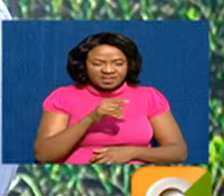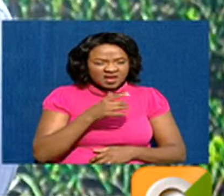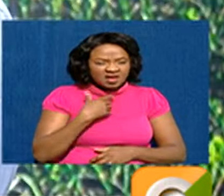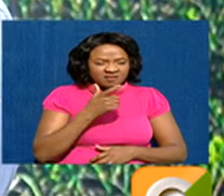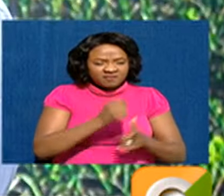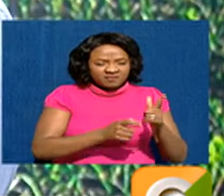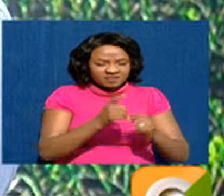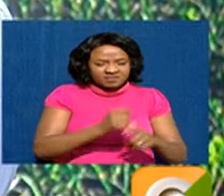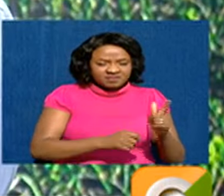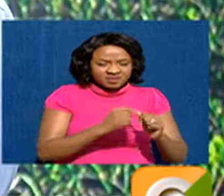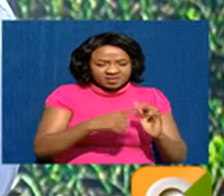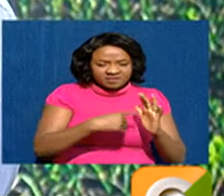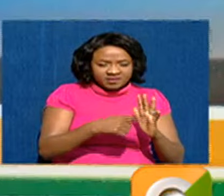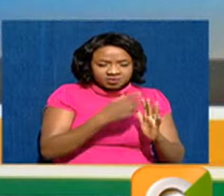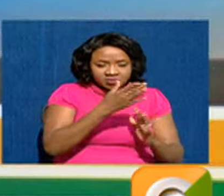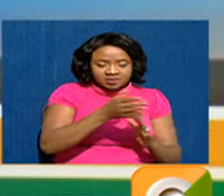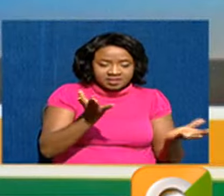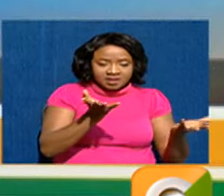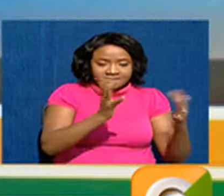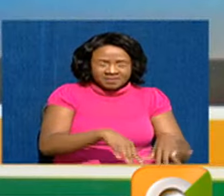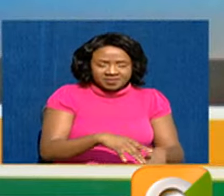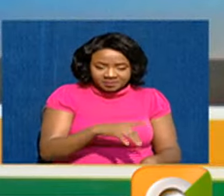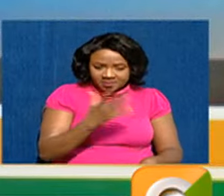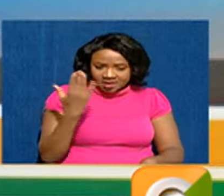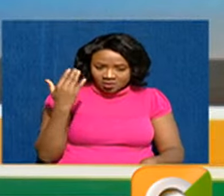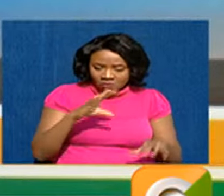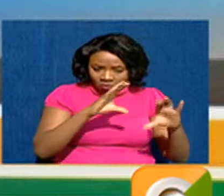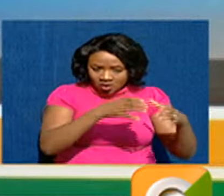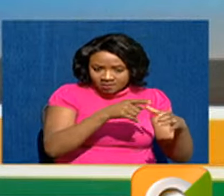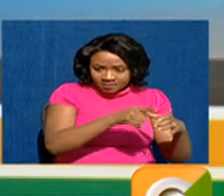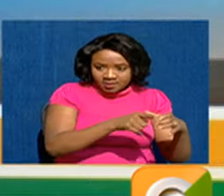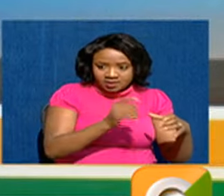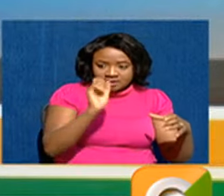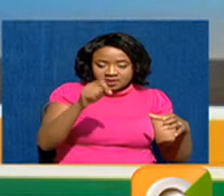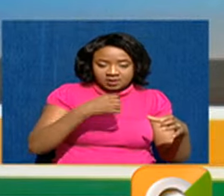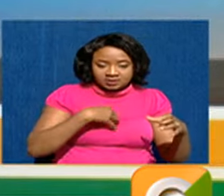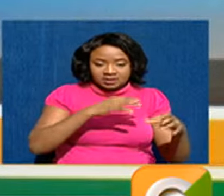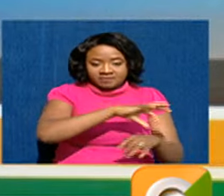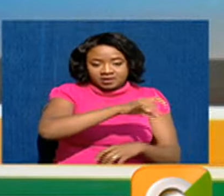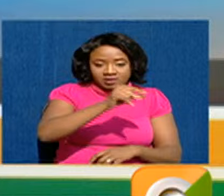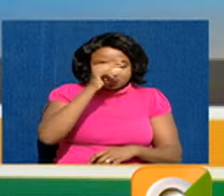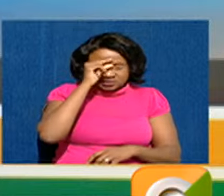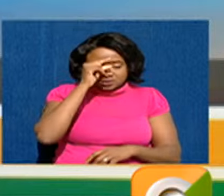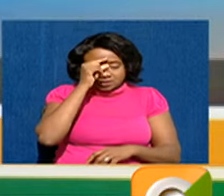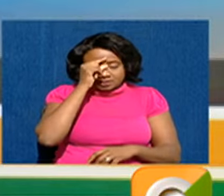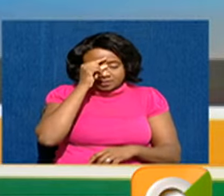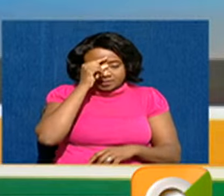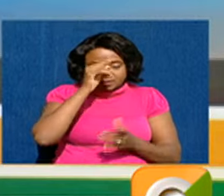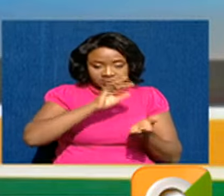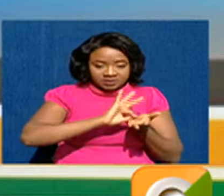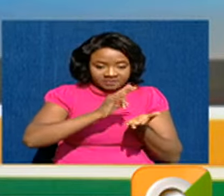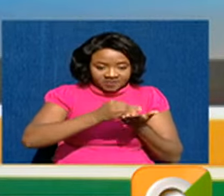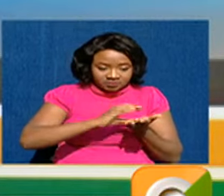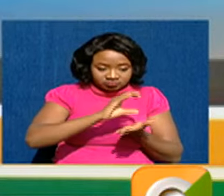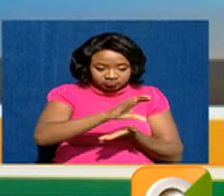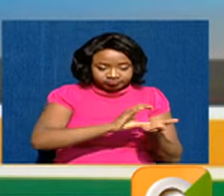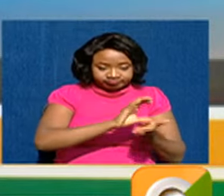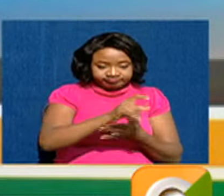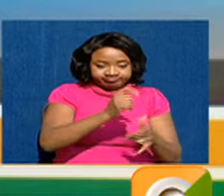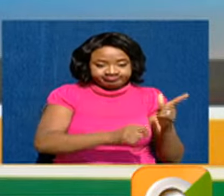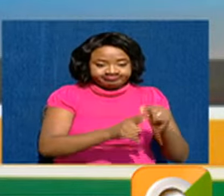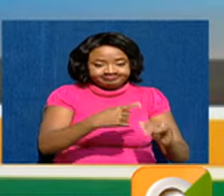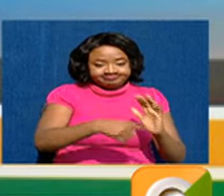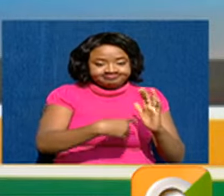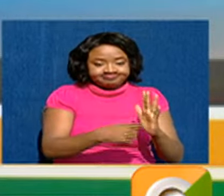Moranga. Yes, there was a county government-funded milk factory based in Maragua